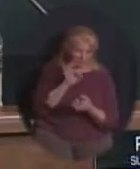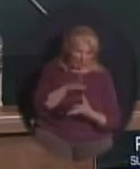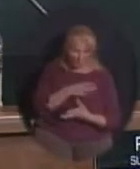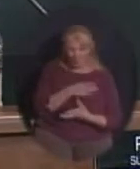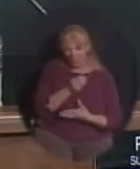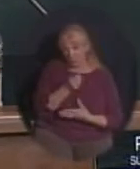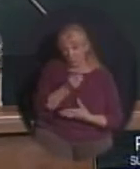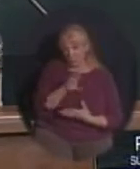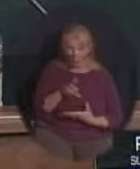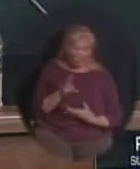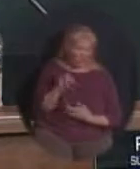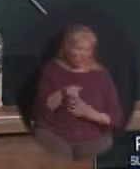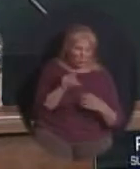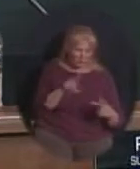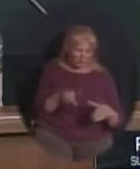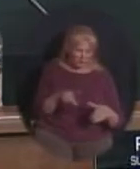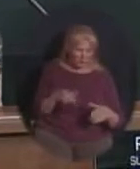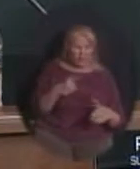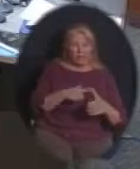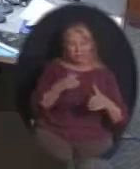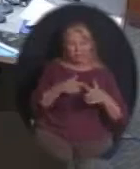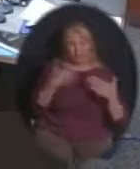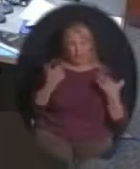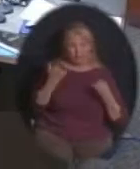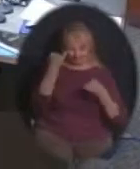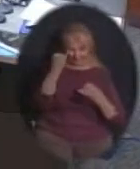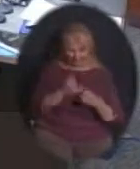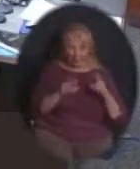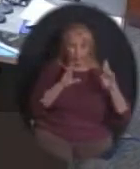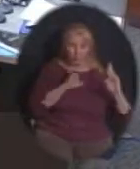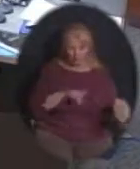a finalized report coming up. Okay, thank you.